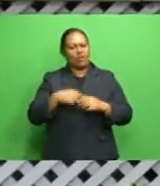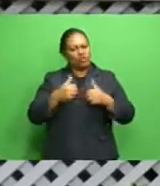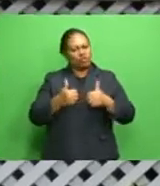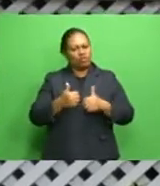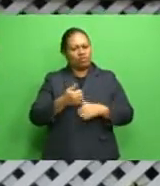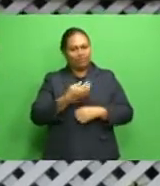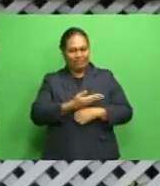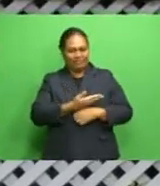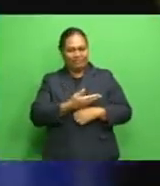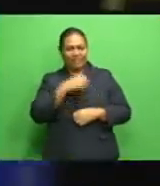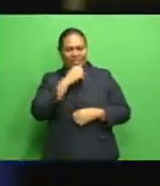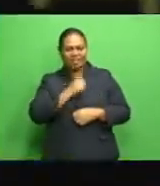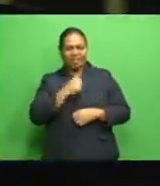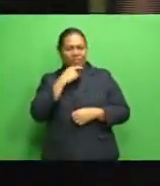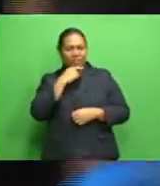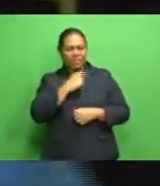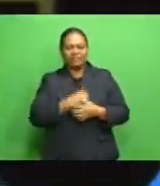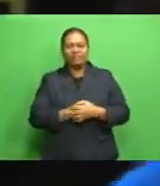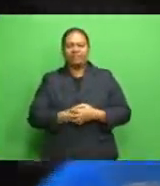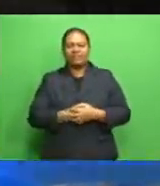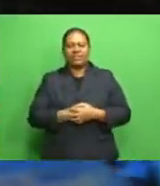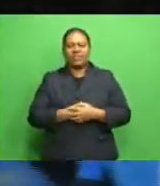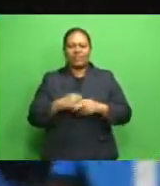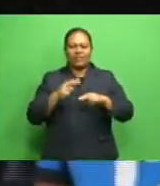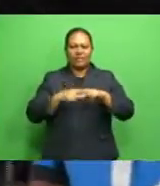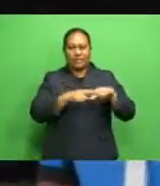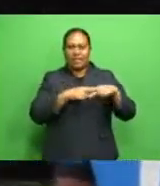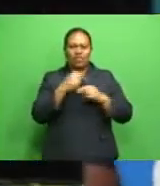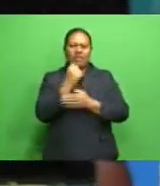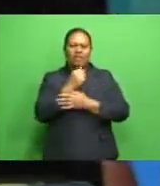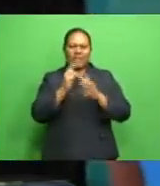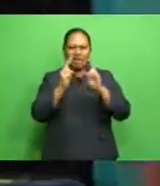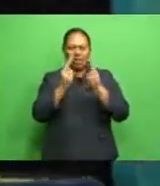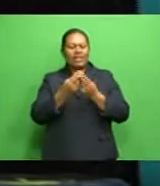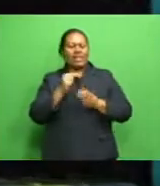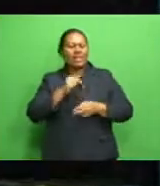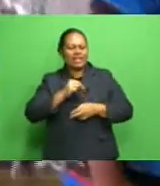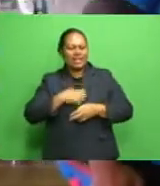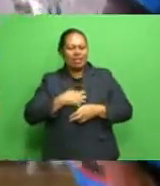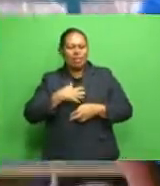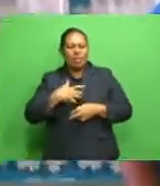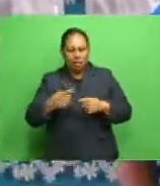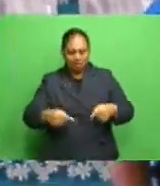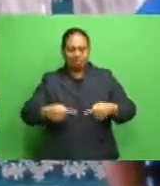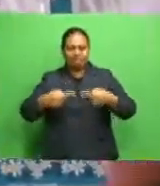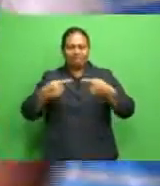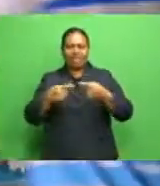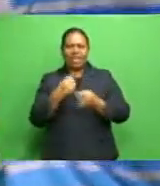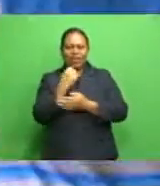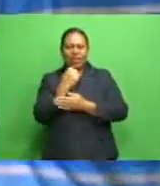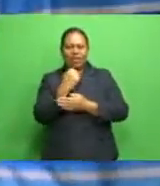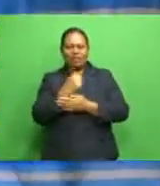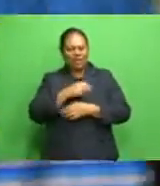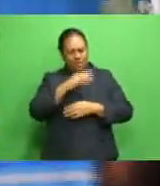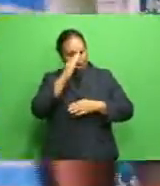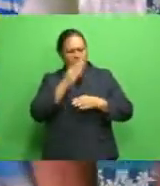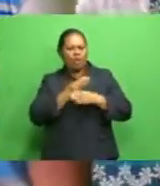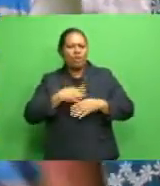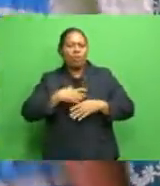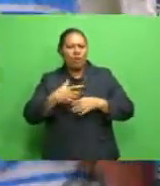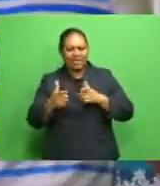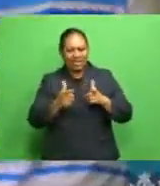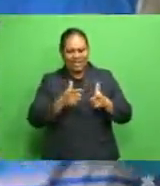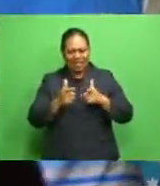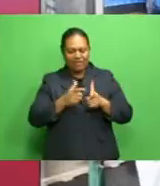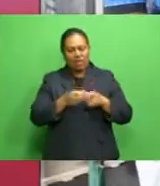well. It's been good for all the boys. The Fiji Rugby Union understands that our players need to play some competitive rugby and is hoping more Sevens tournaments will